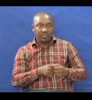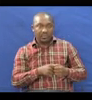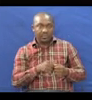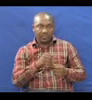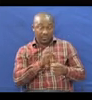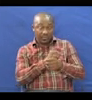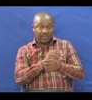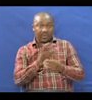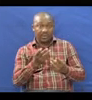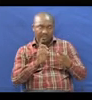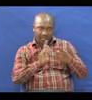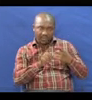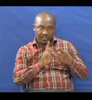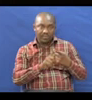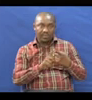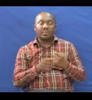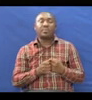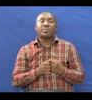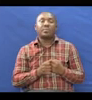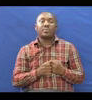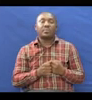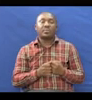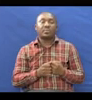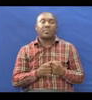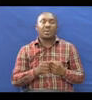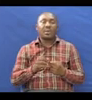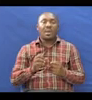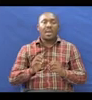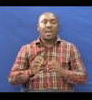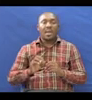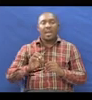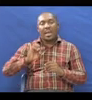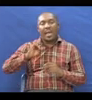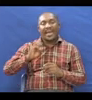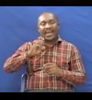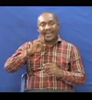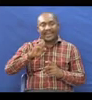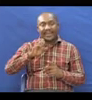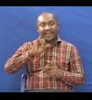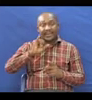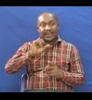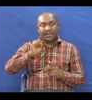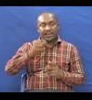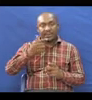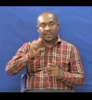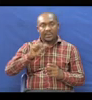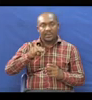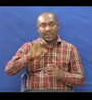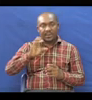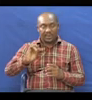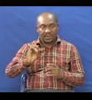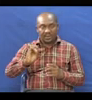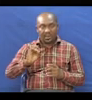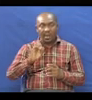feudalism. The first feature is existence of classes. Existence of